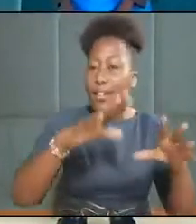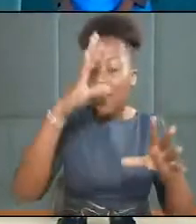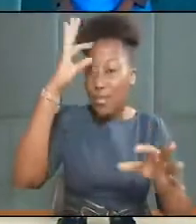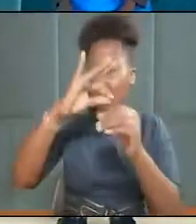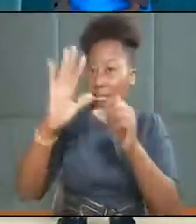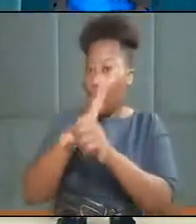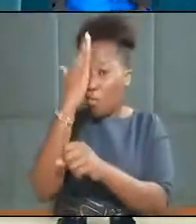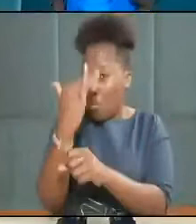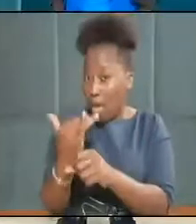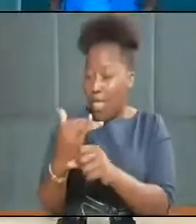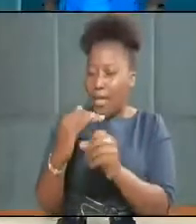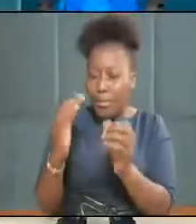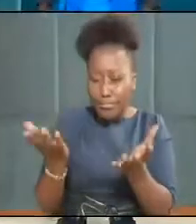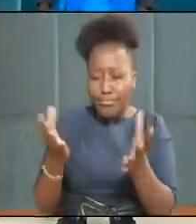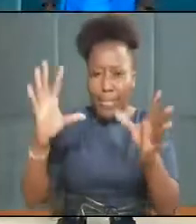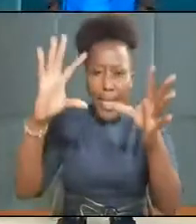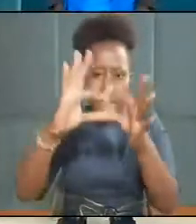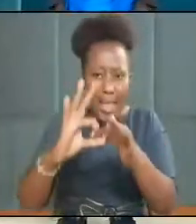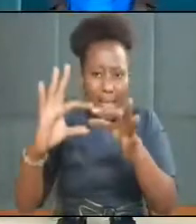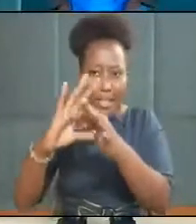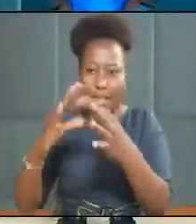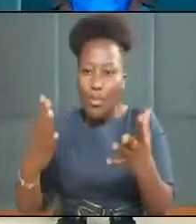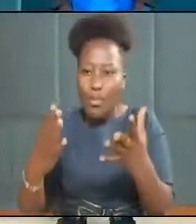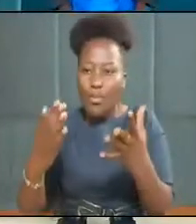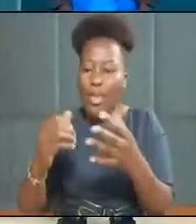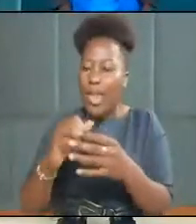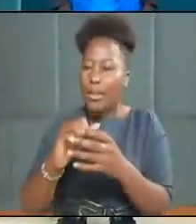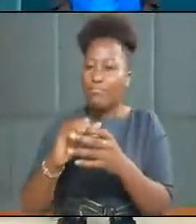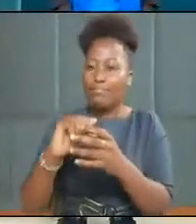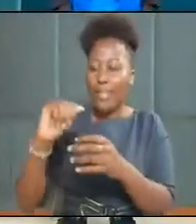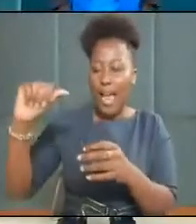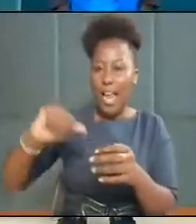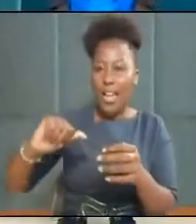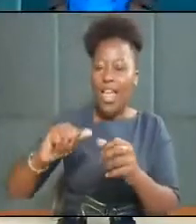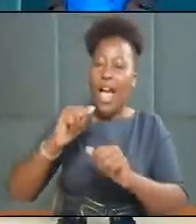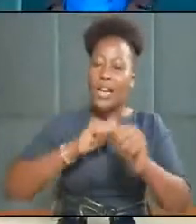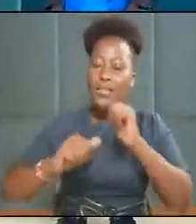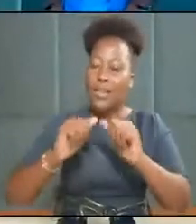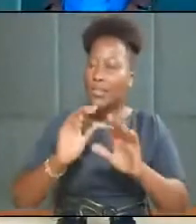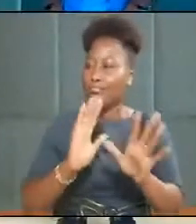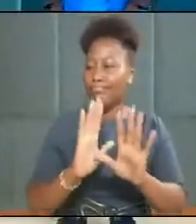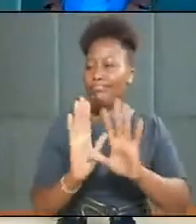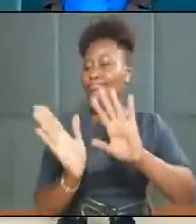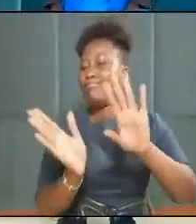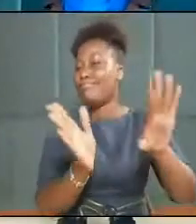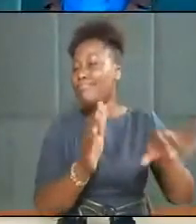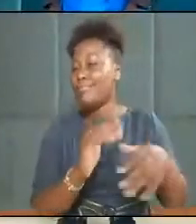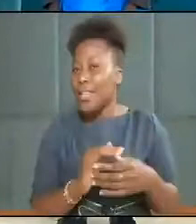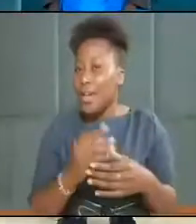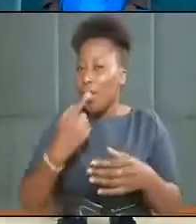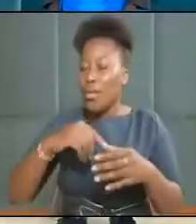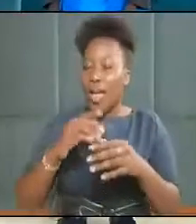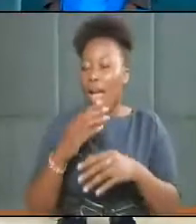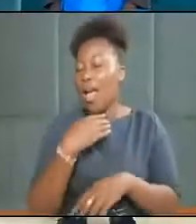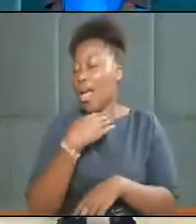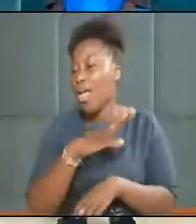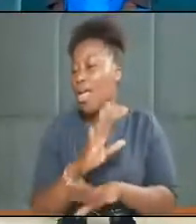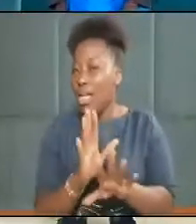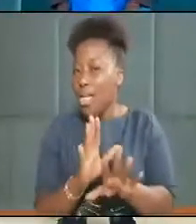faithful that we have engaged in adulterous activities. No, we